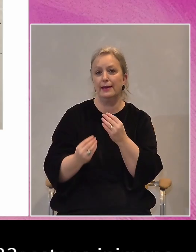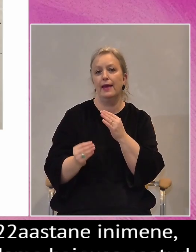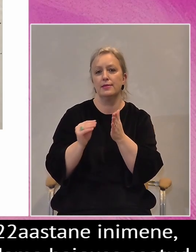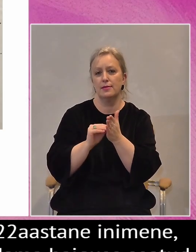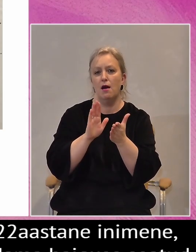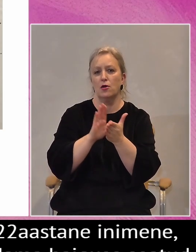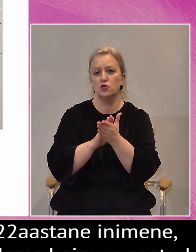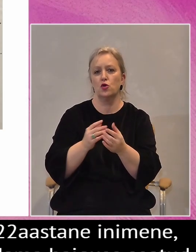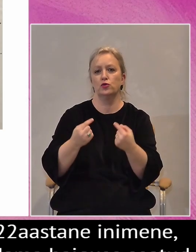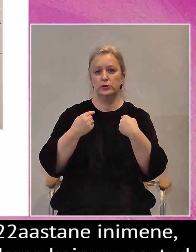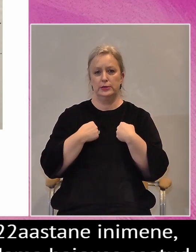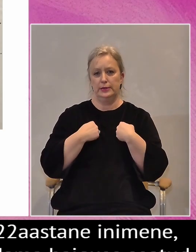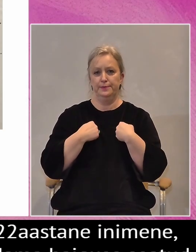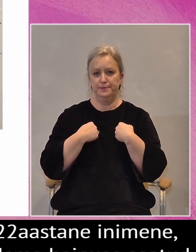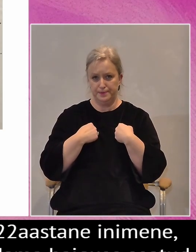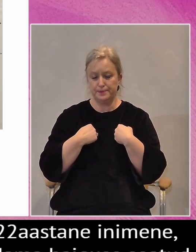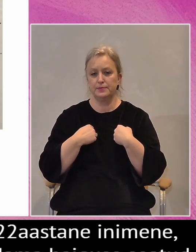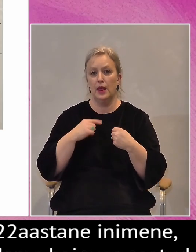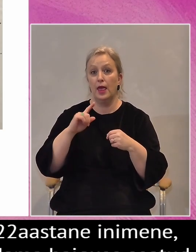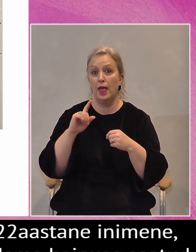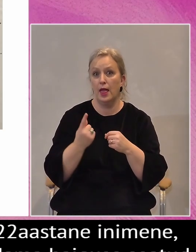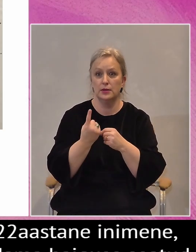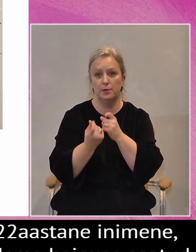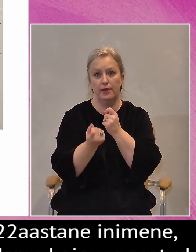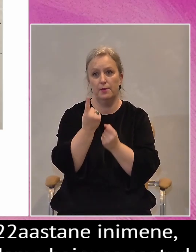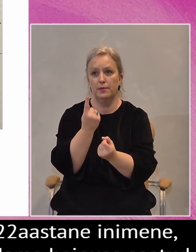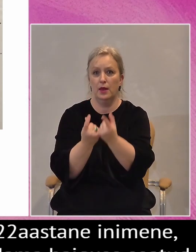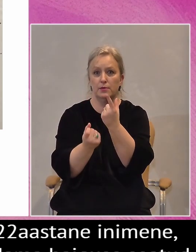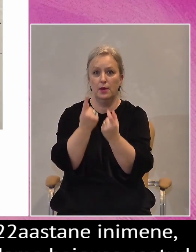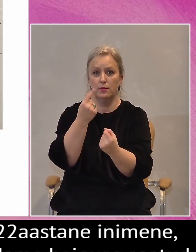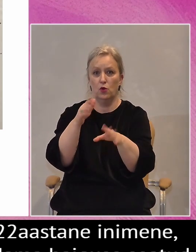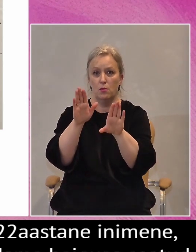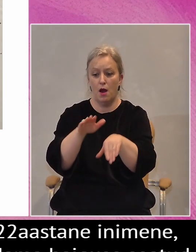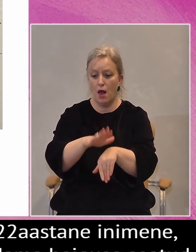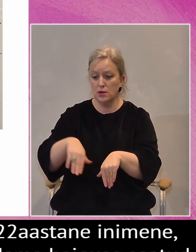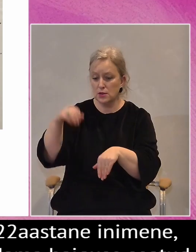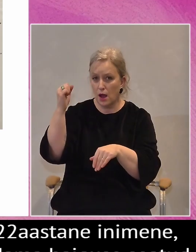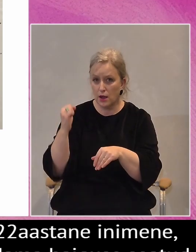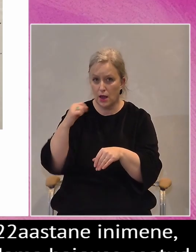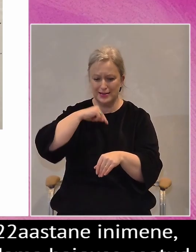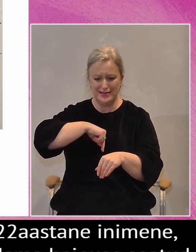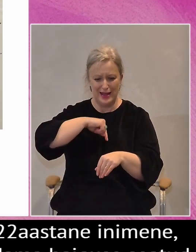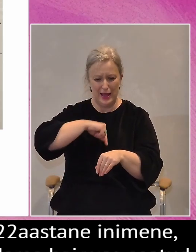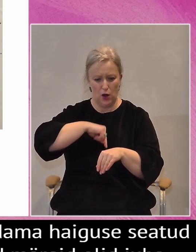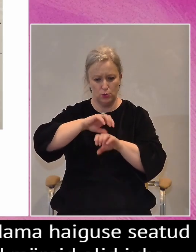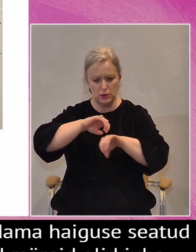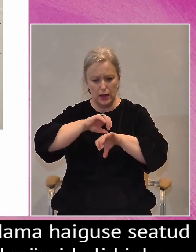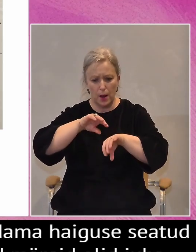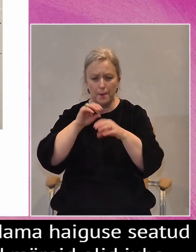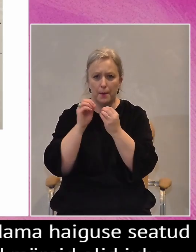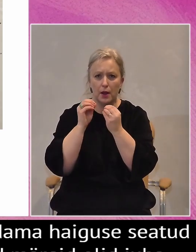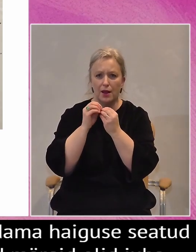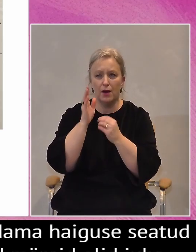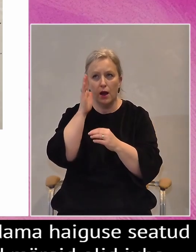conditions of EDS. I was diagnosed with the syndrome last year. The first signs of it appeared in